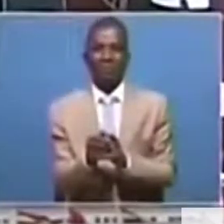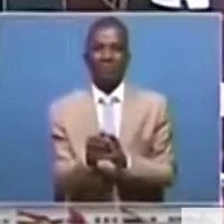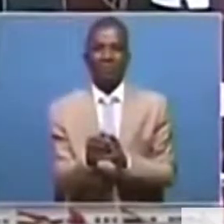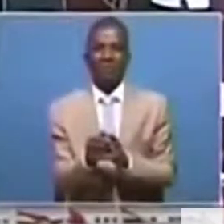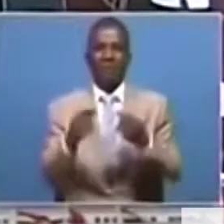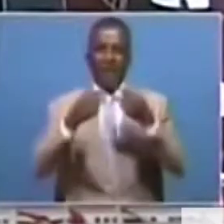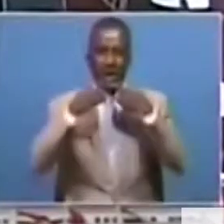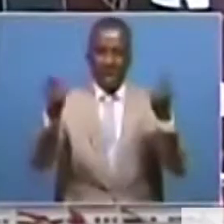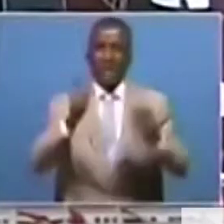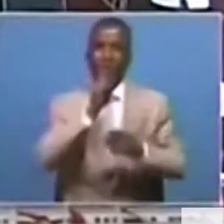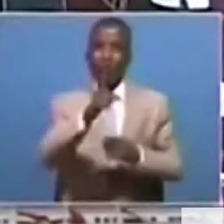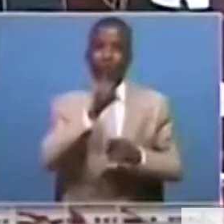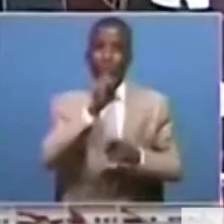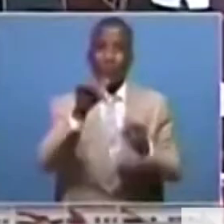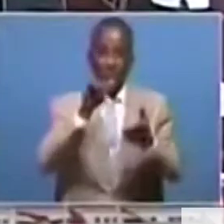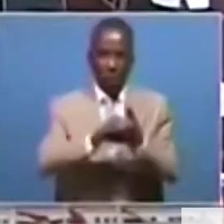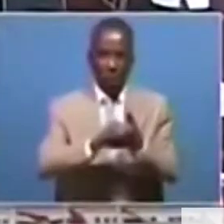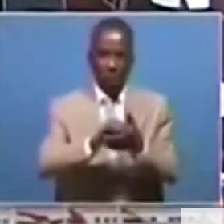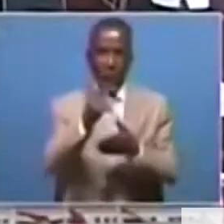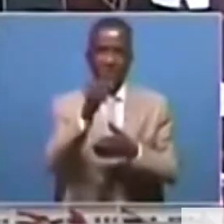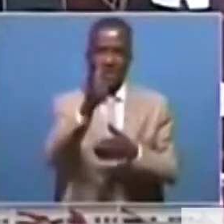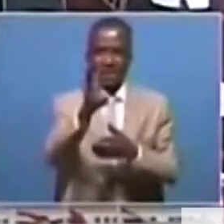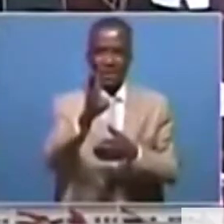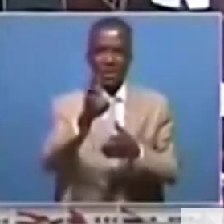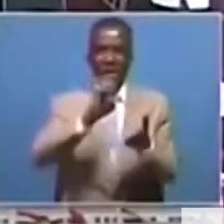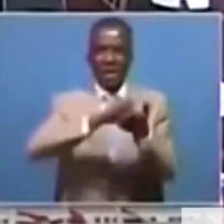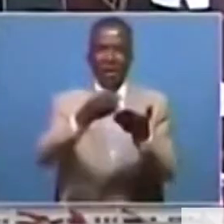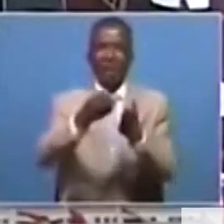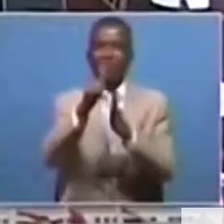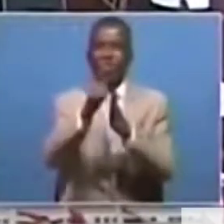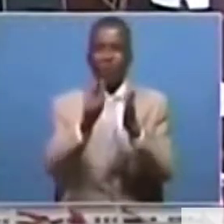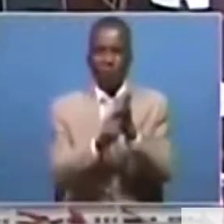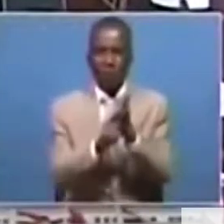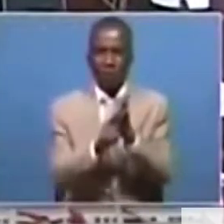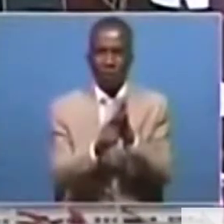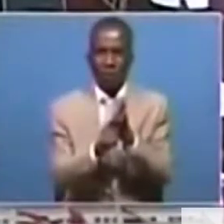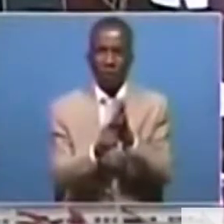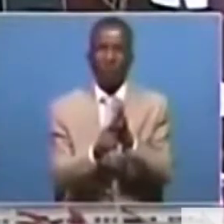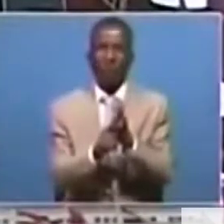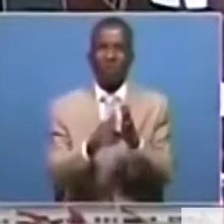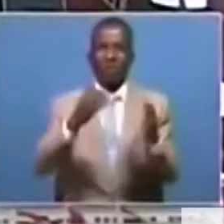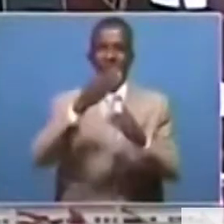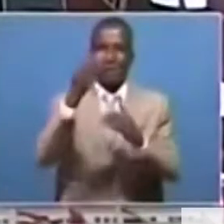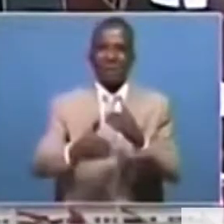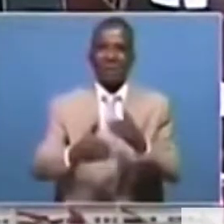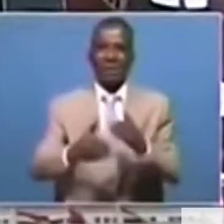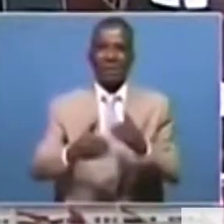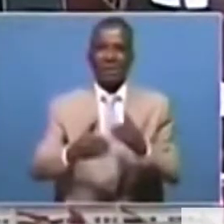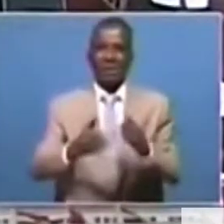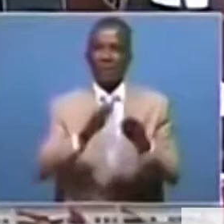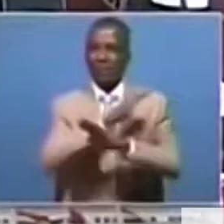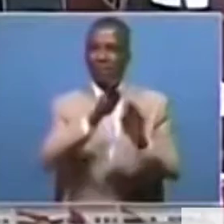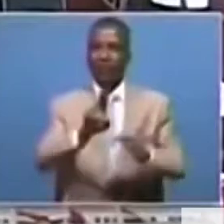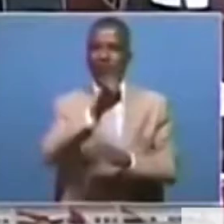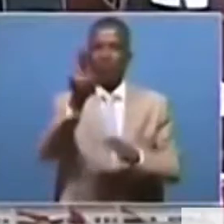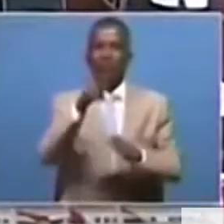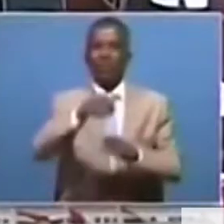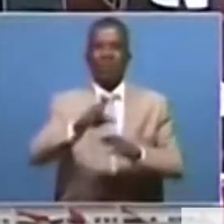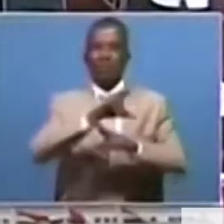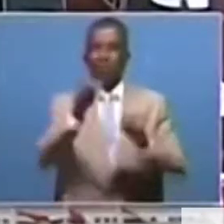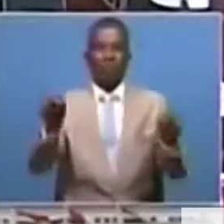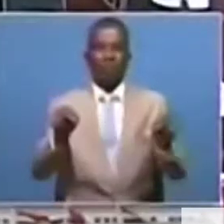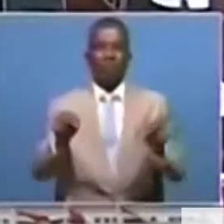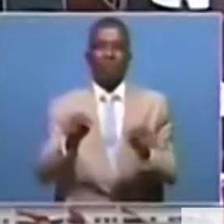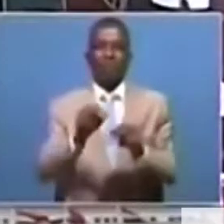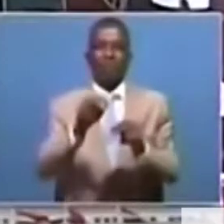wish to state emphatically that Section 26 of the Evidence Act, which is on conclusive presumptions, is not applicable in this case in view of